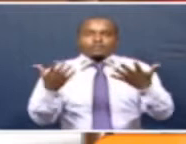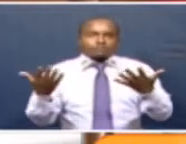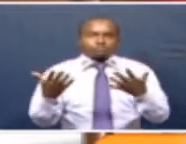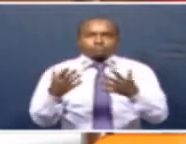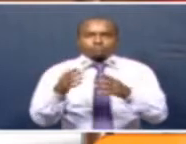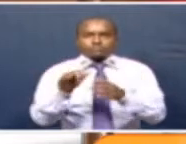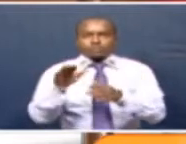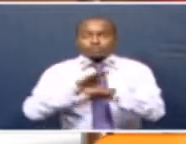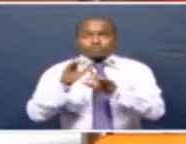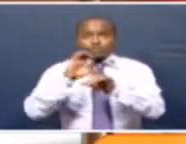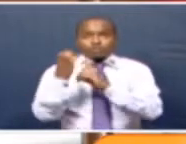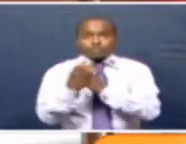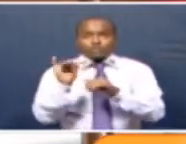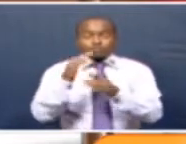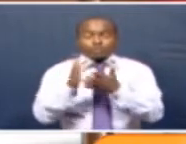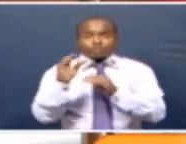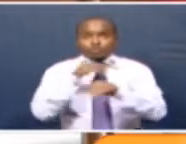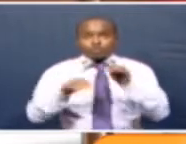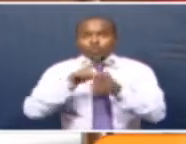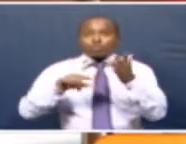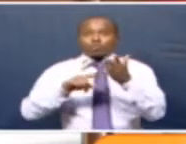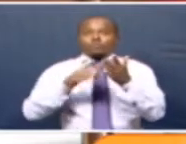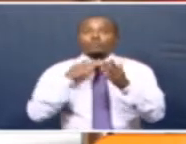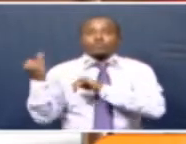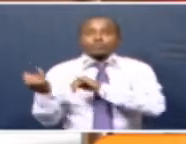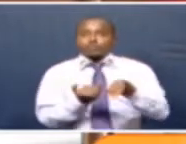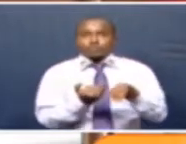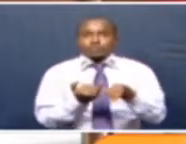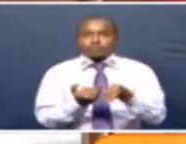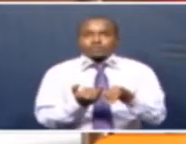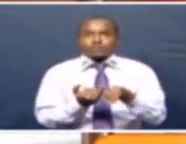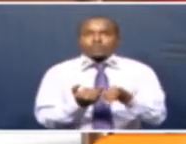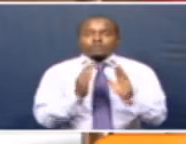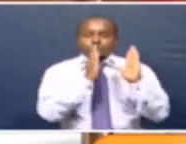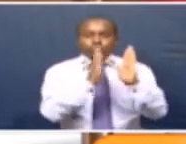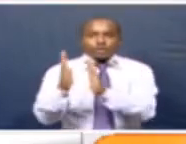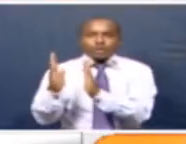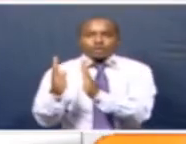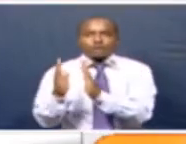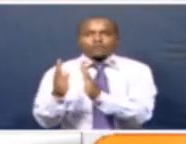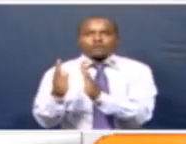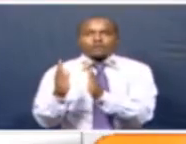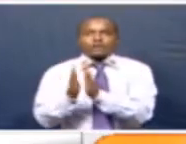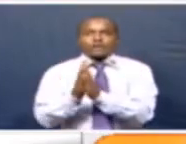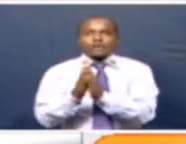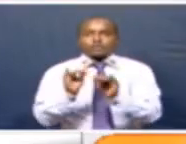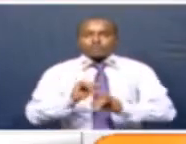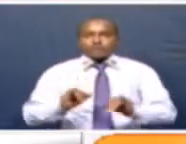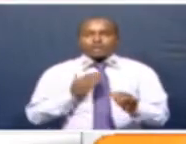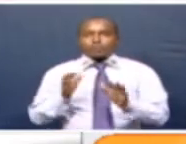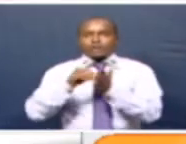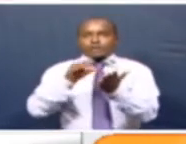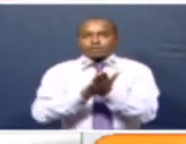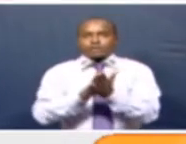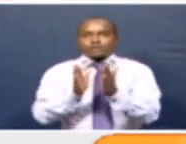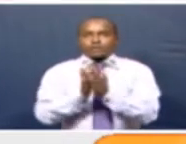corruption. One of the things we are seeking to introduce with this process is to introduce order and sanctity and to purify our records and to make